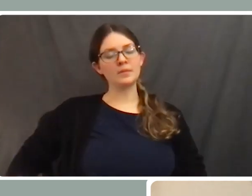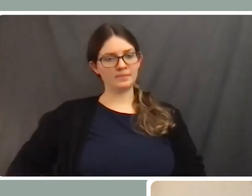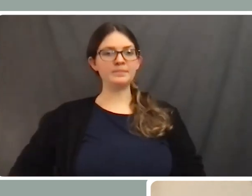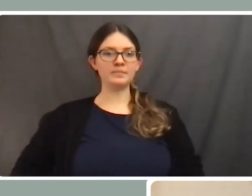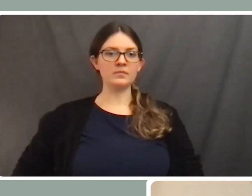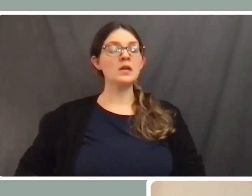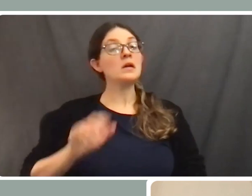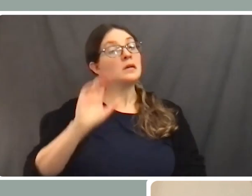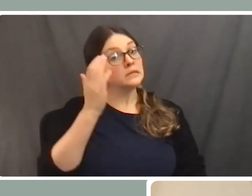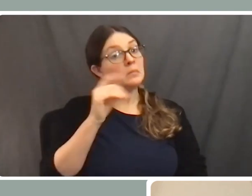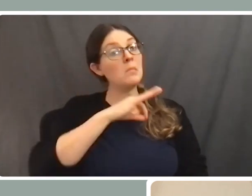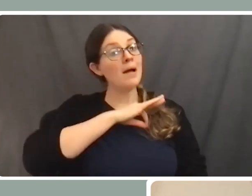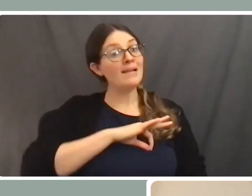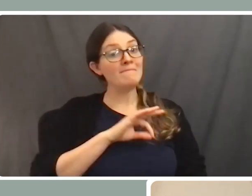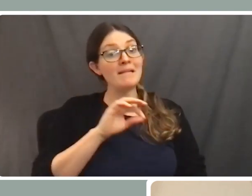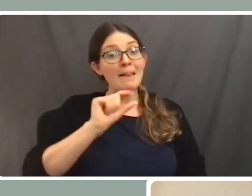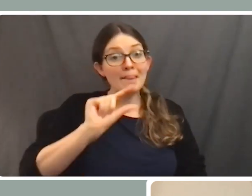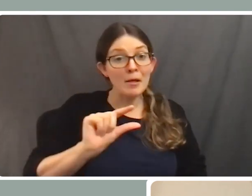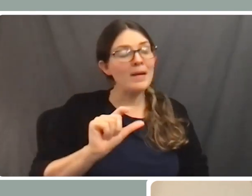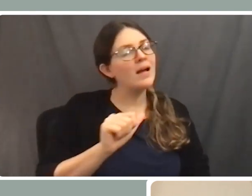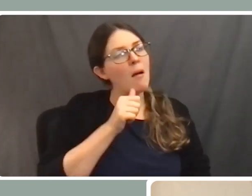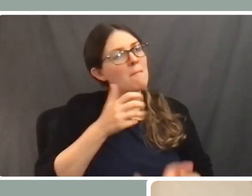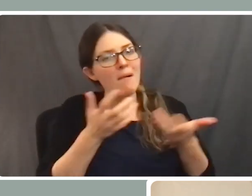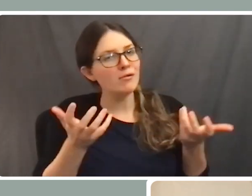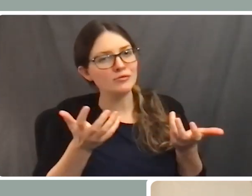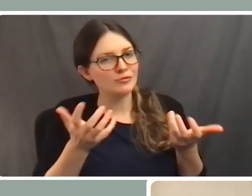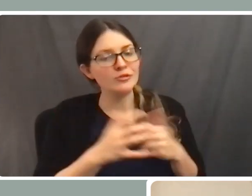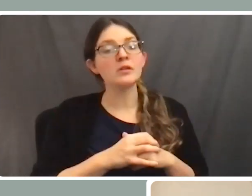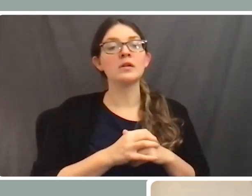had a little bit of benefit, it wasn't a lot of benefit. And it really seemed